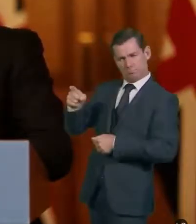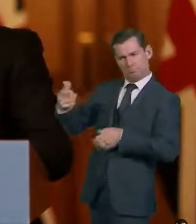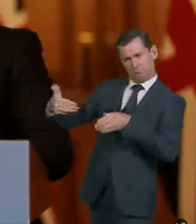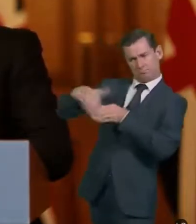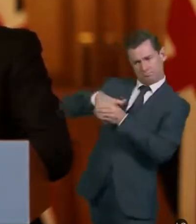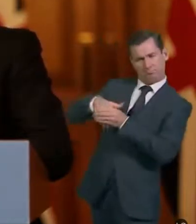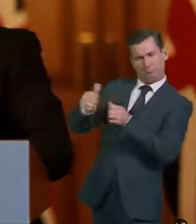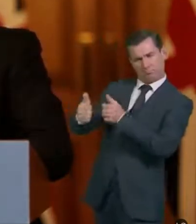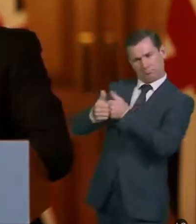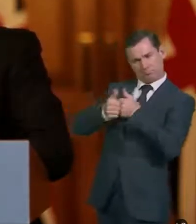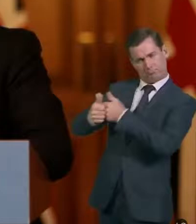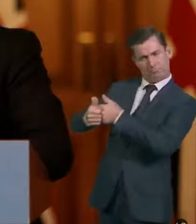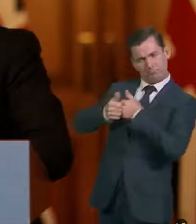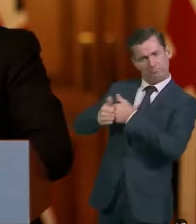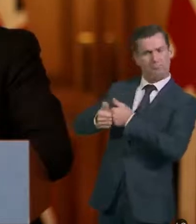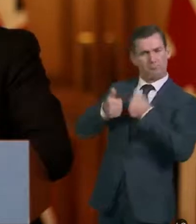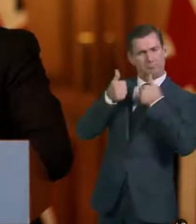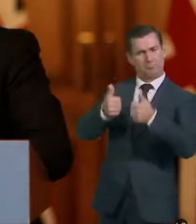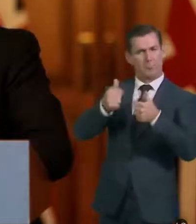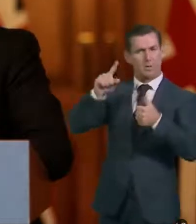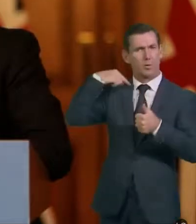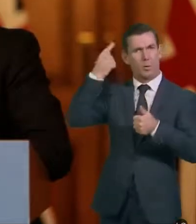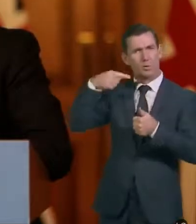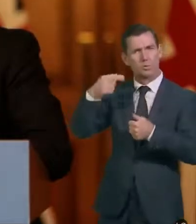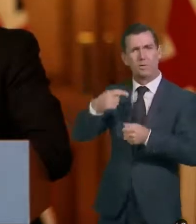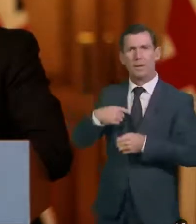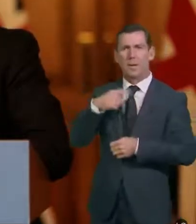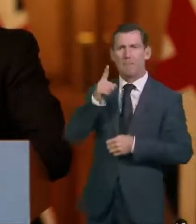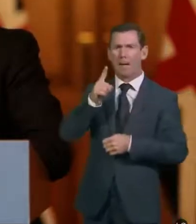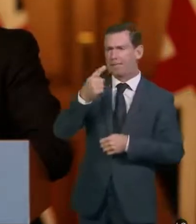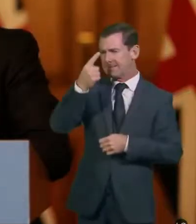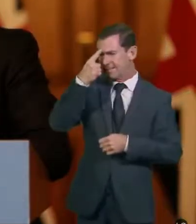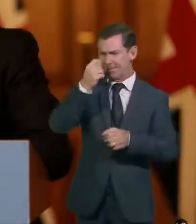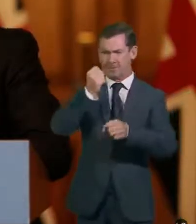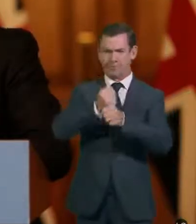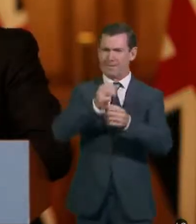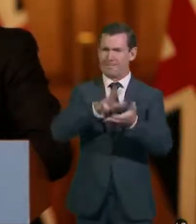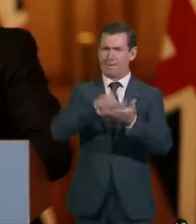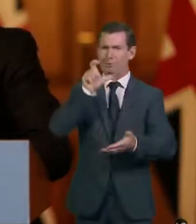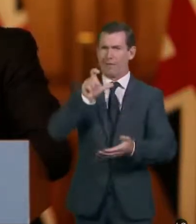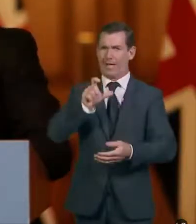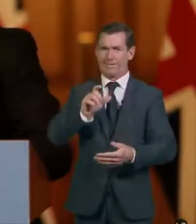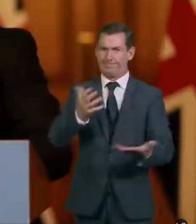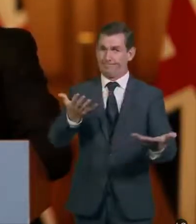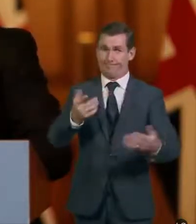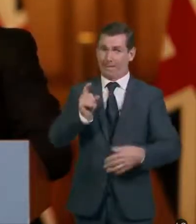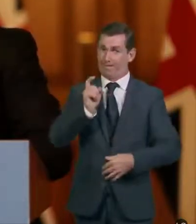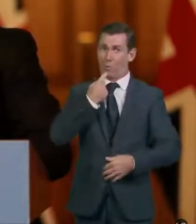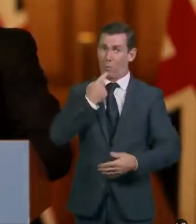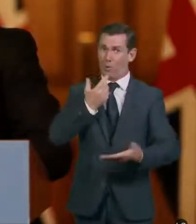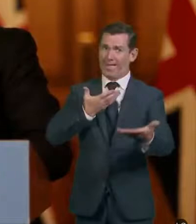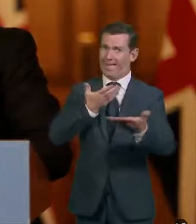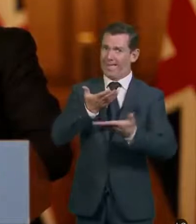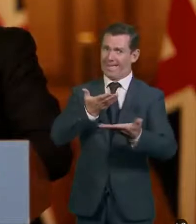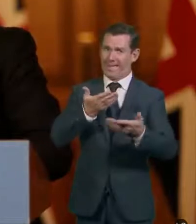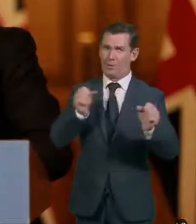is an issue outstanding in Greater Manchester, and I hope that the Mayor of Greater Manchester will also,